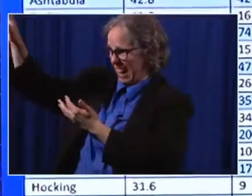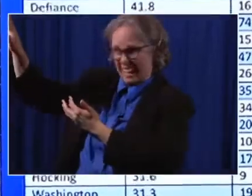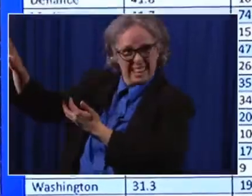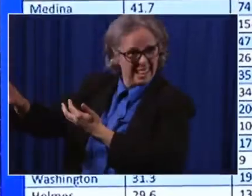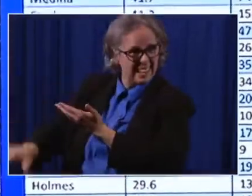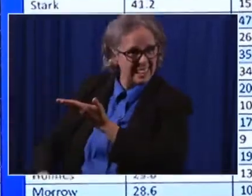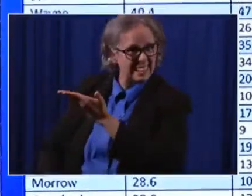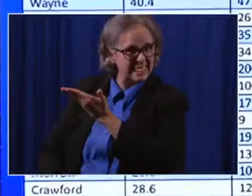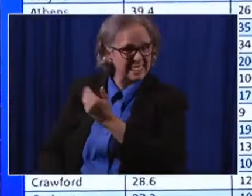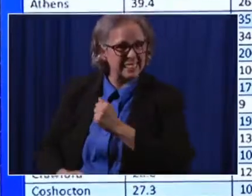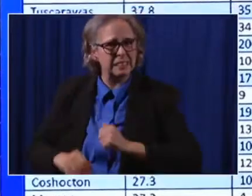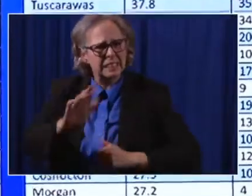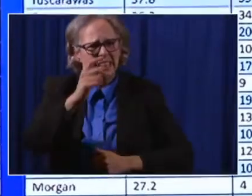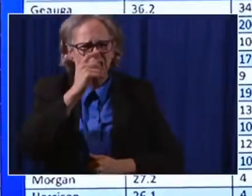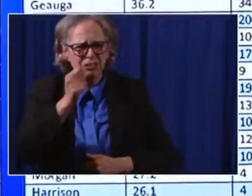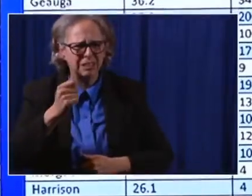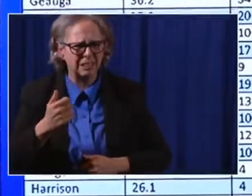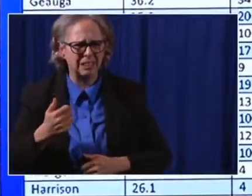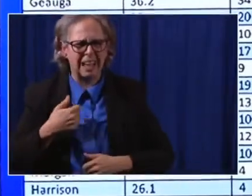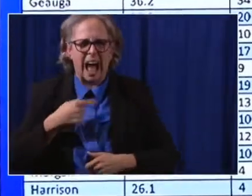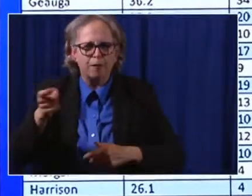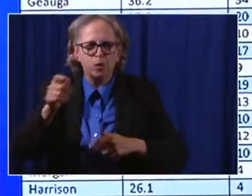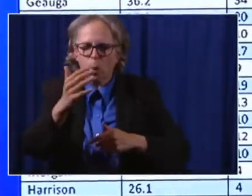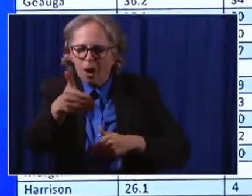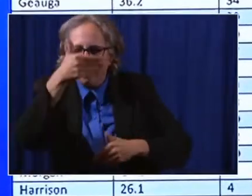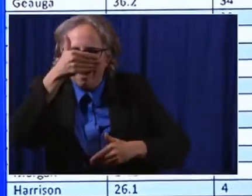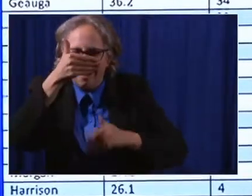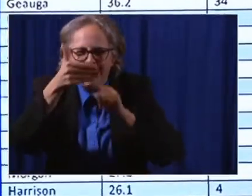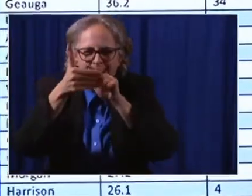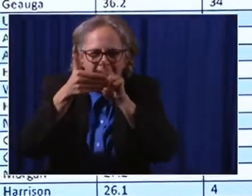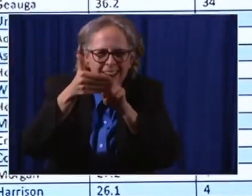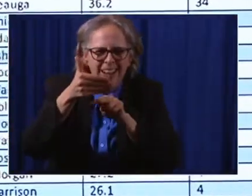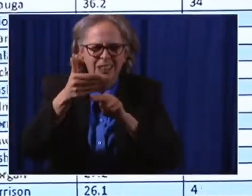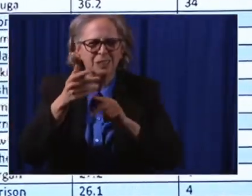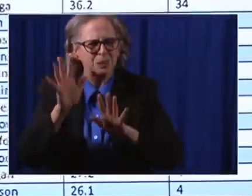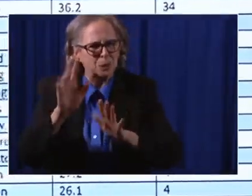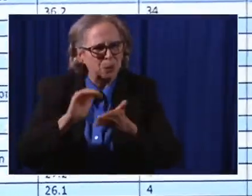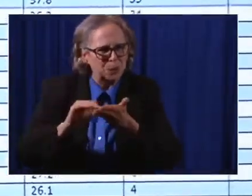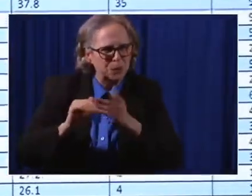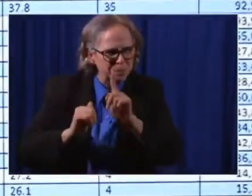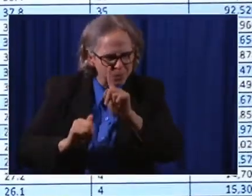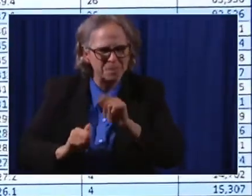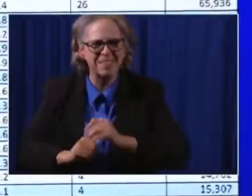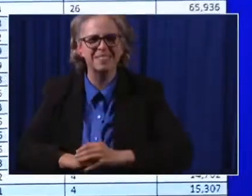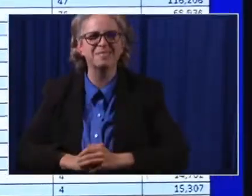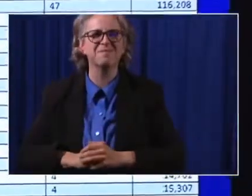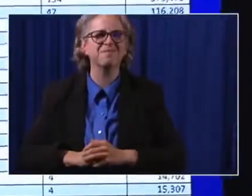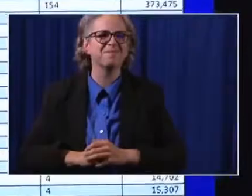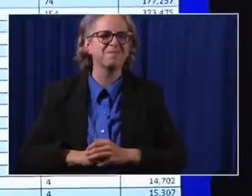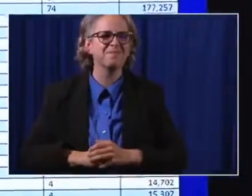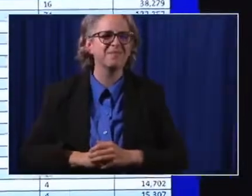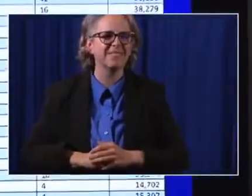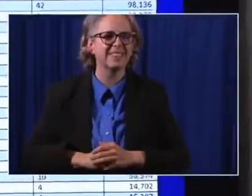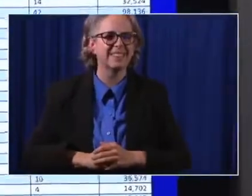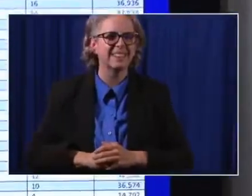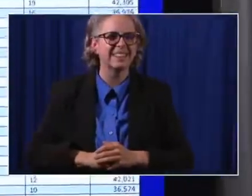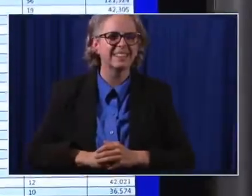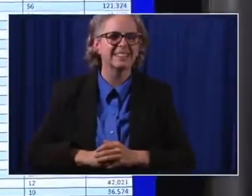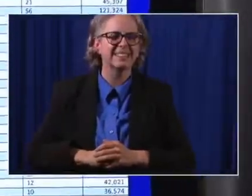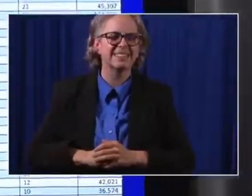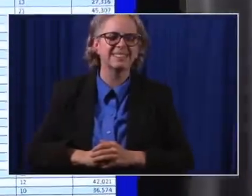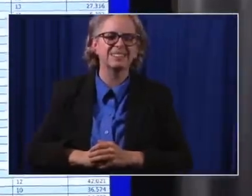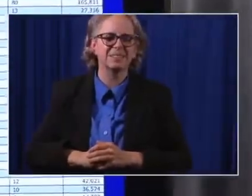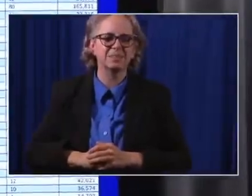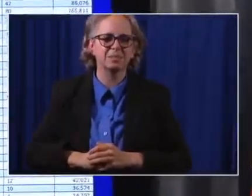see how good my eyes are. But what we have tried to do here, what we have done here, I've asked our people who do the